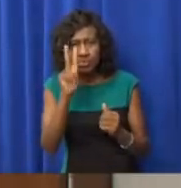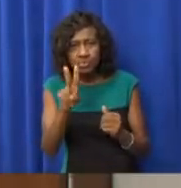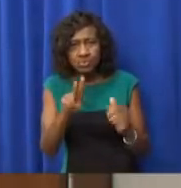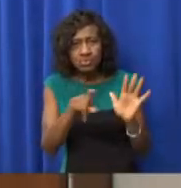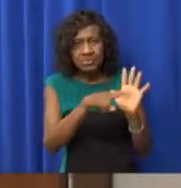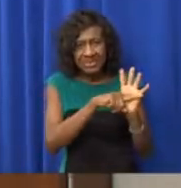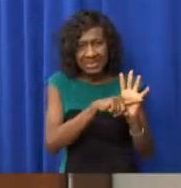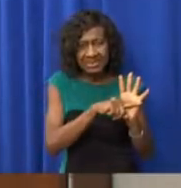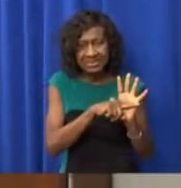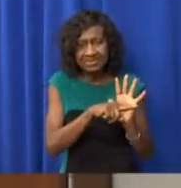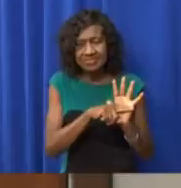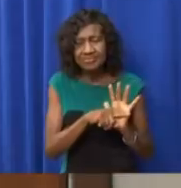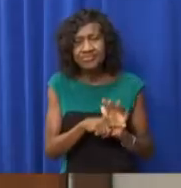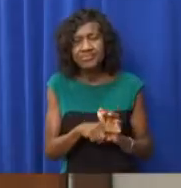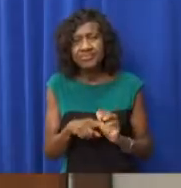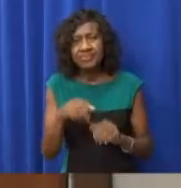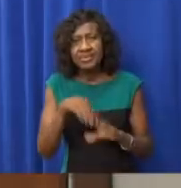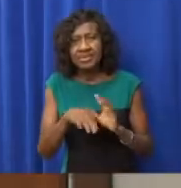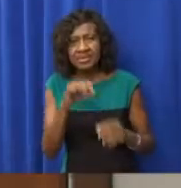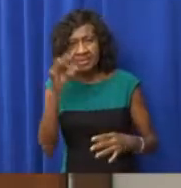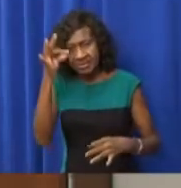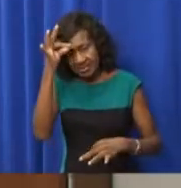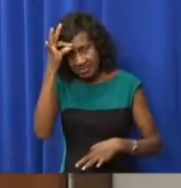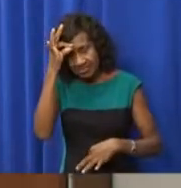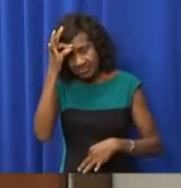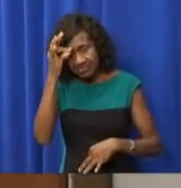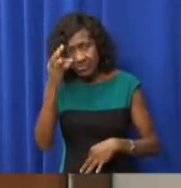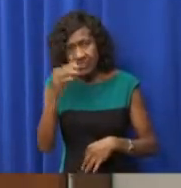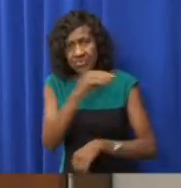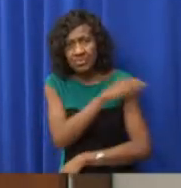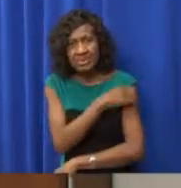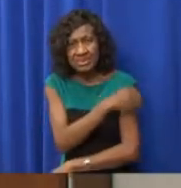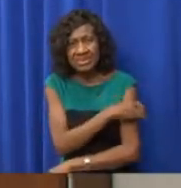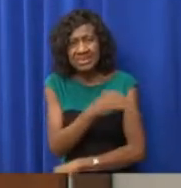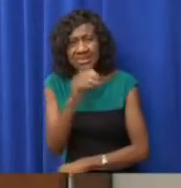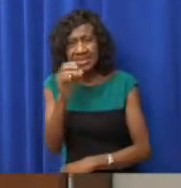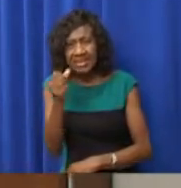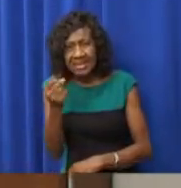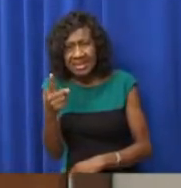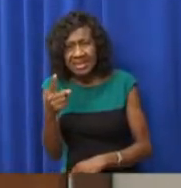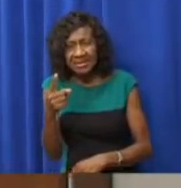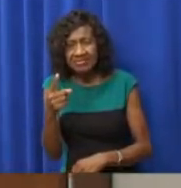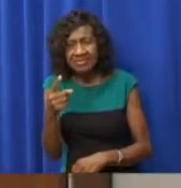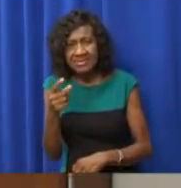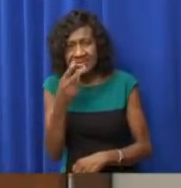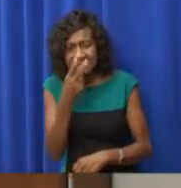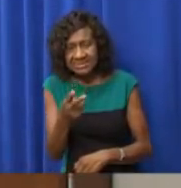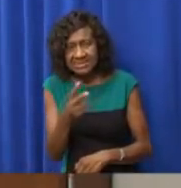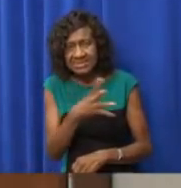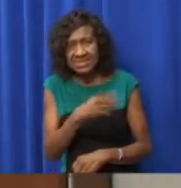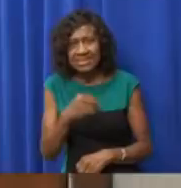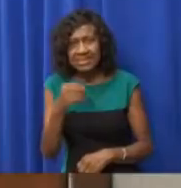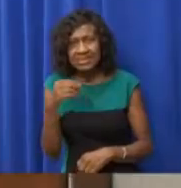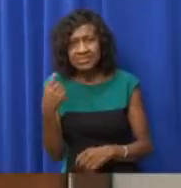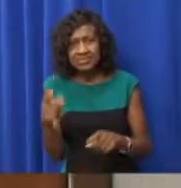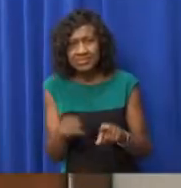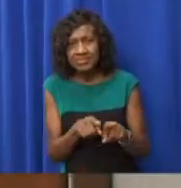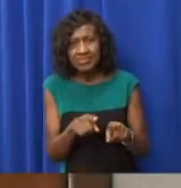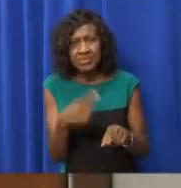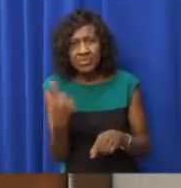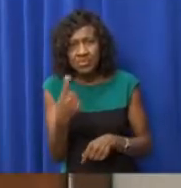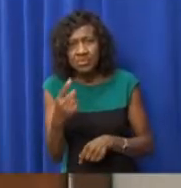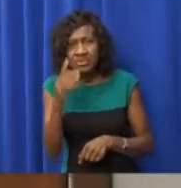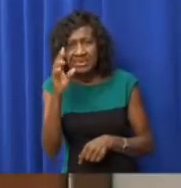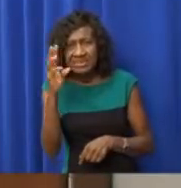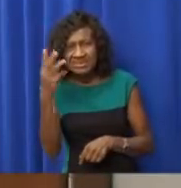In the flu clinic, there were 11 seen in the previous day and 31 calls, although only 16 of those were related to